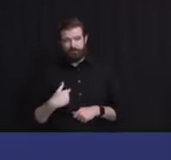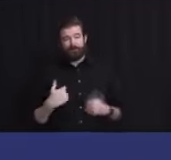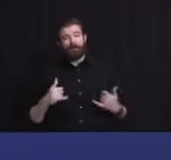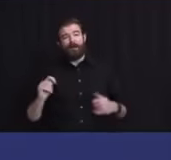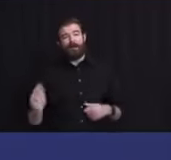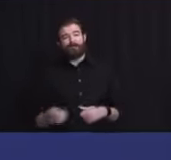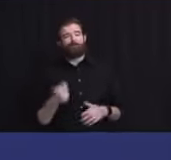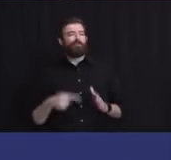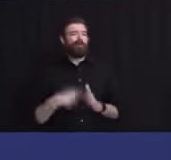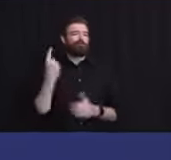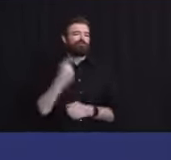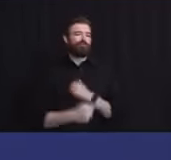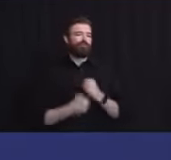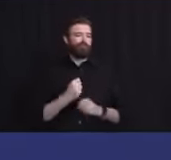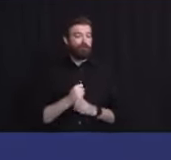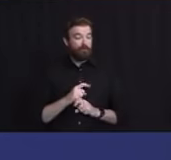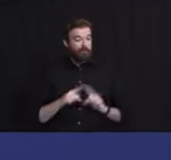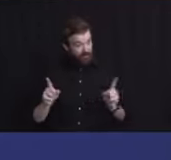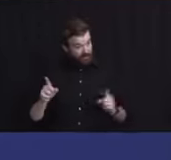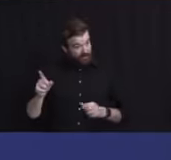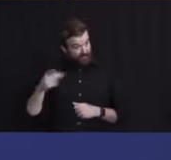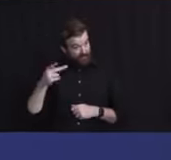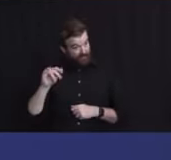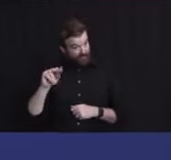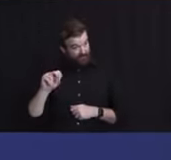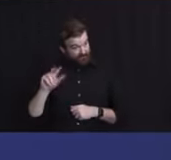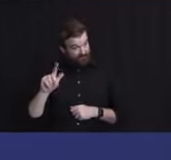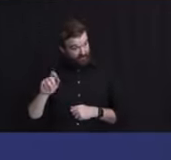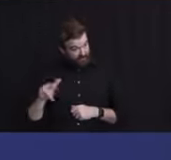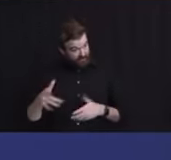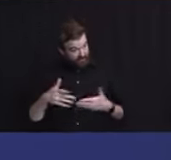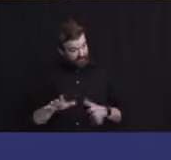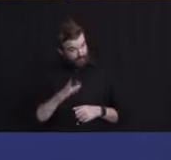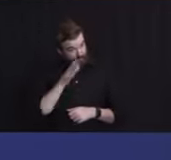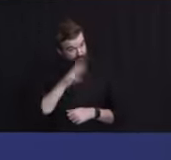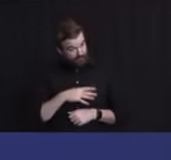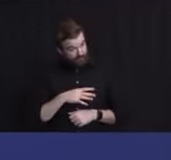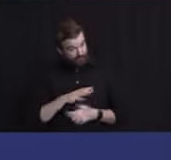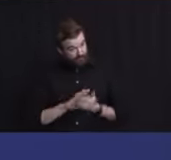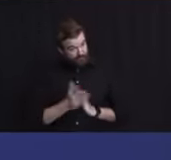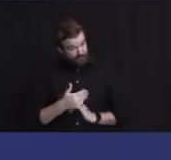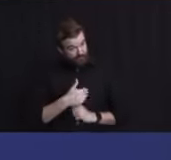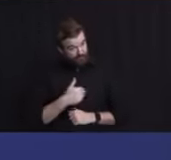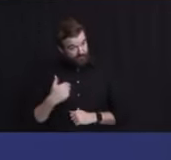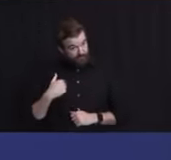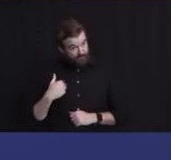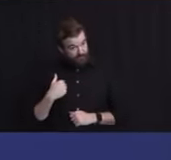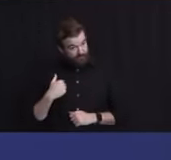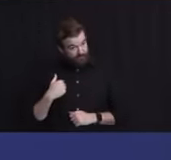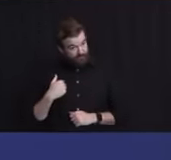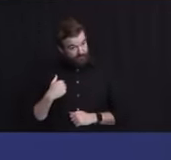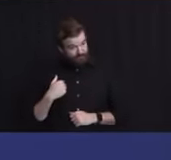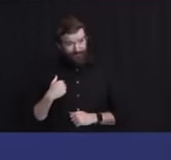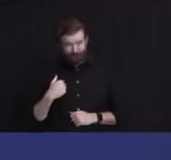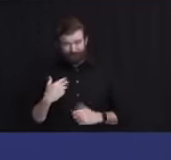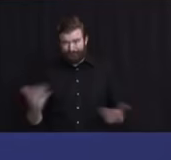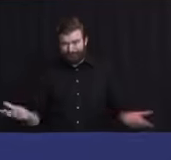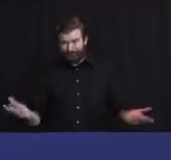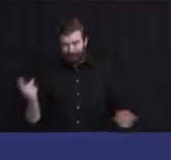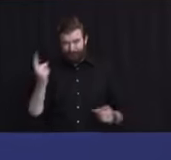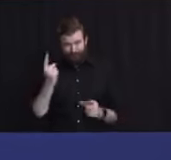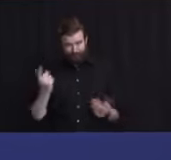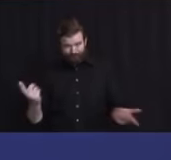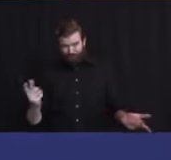played there, but I do think, as I understand it, they're now going to allow women to be members. That's a high time. I was a member of the Hasty